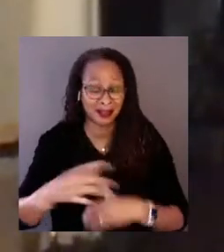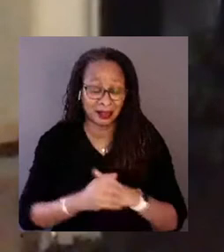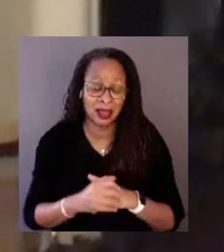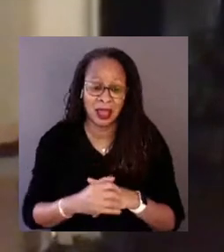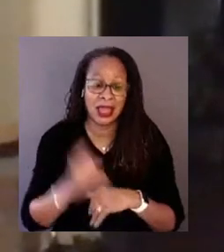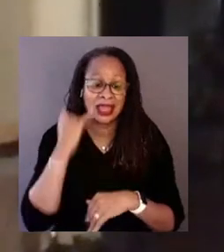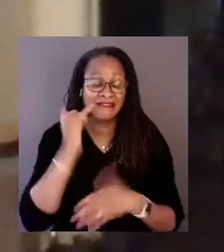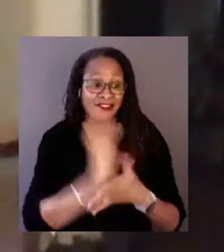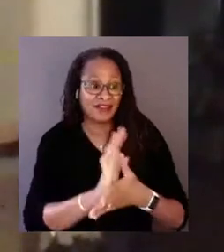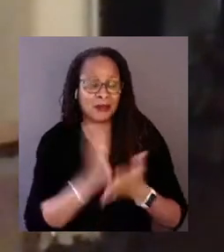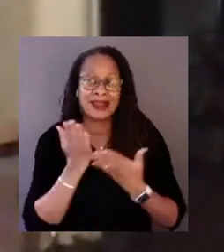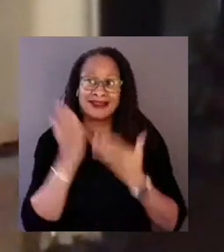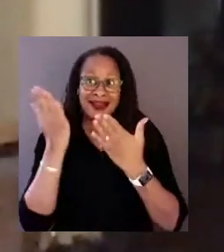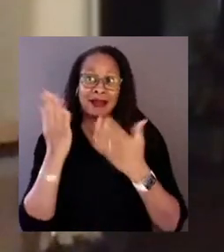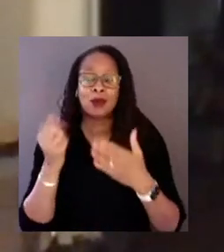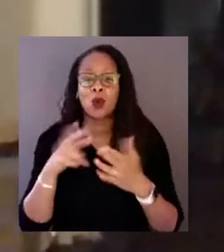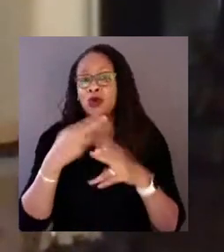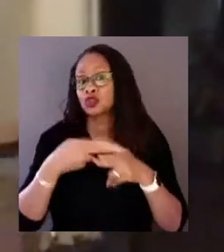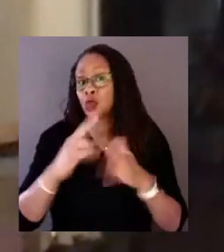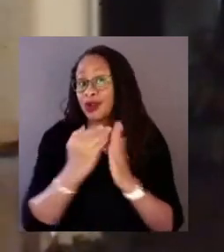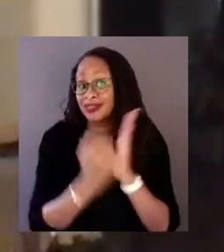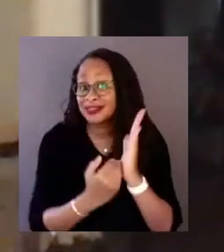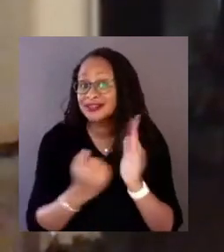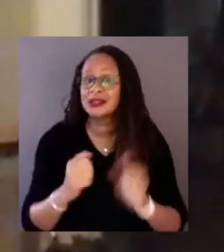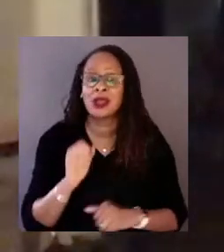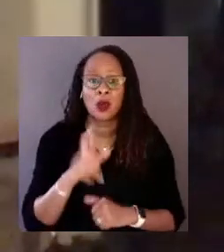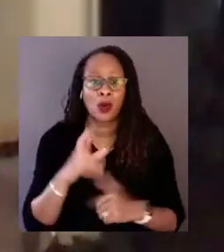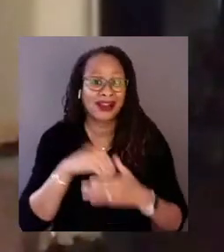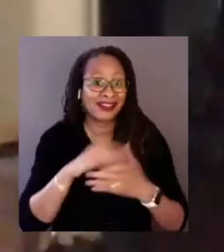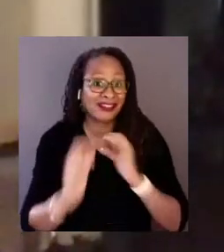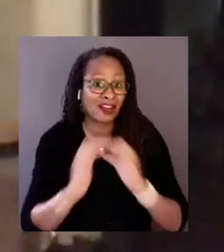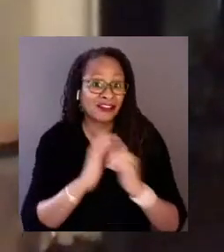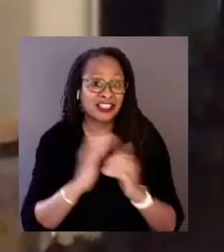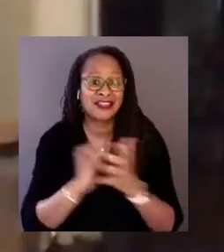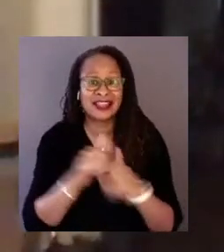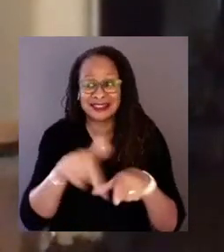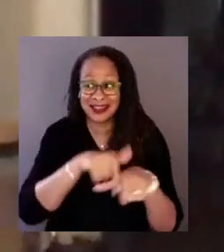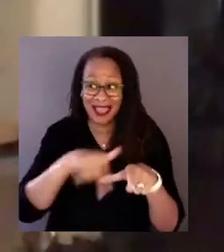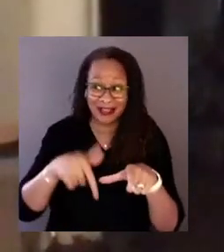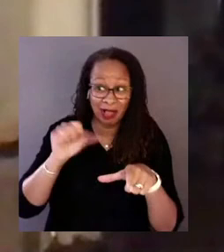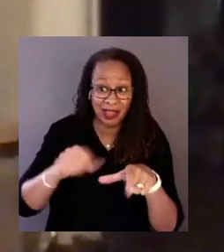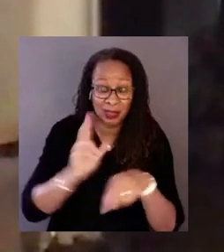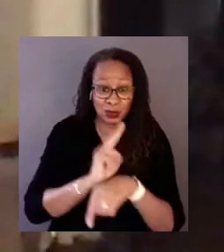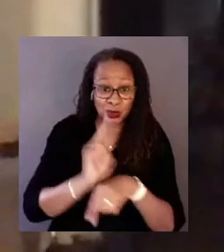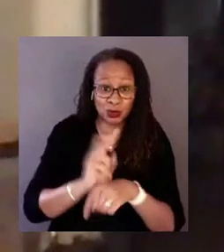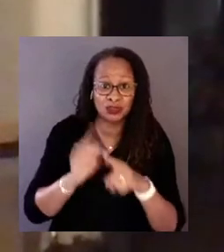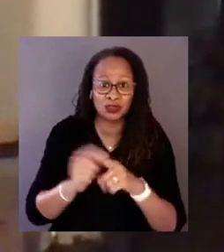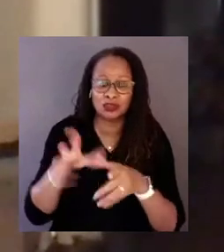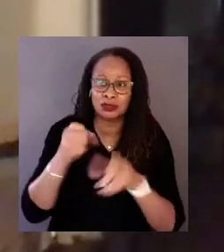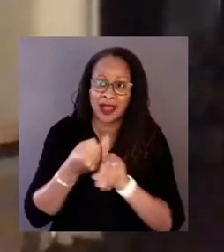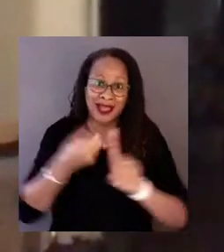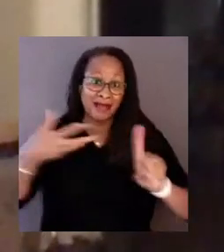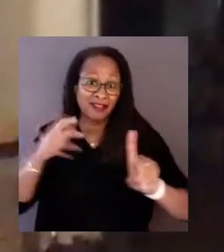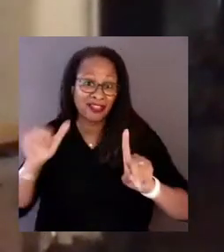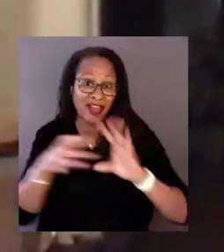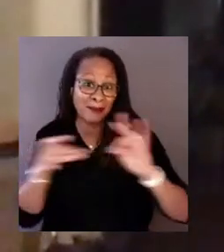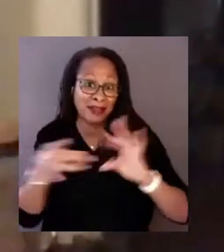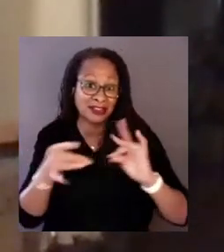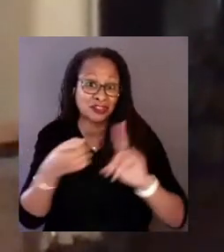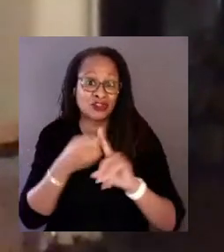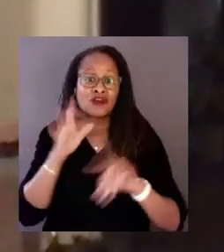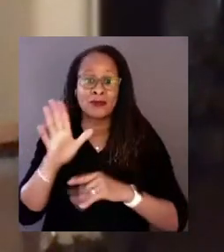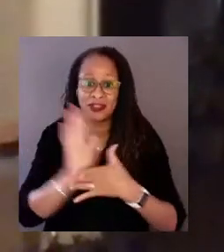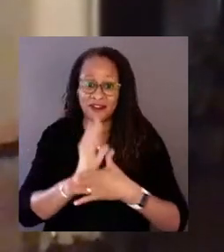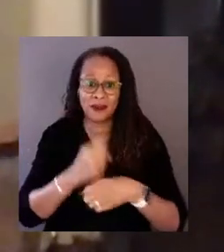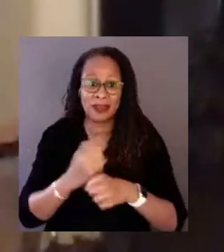nominated or shortlisted or is in that conversation, that's an angle that I can use, to amplify the message, the story, the filmmaker that is behind